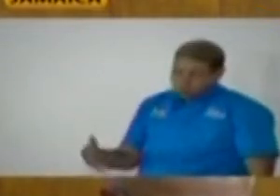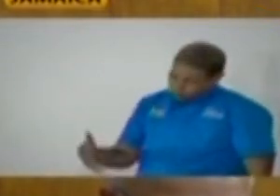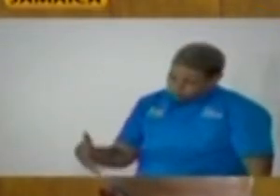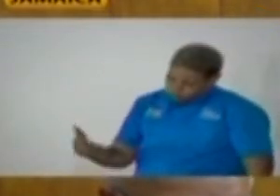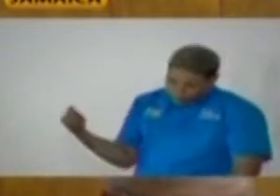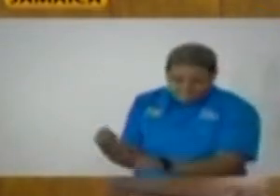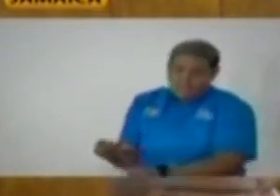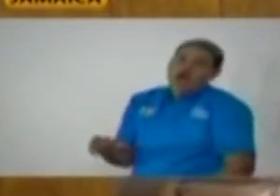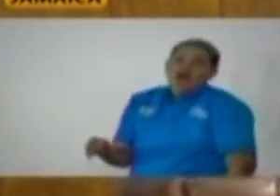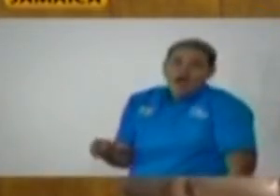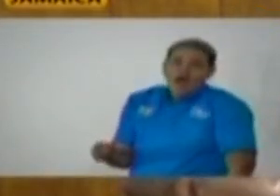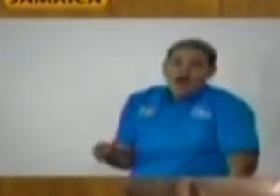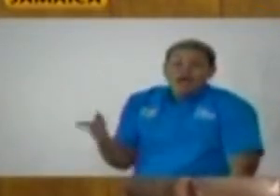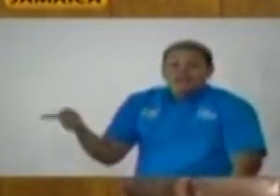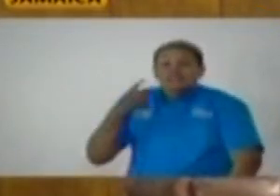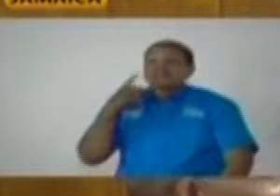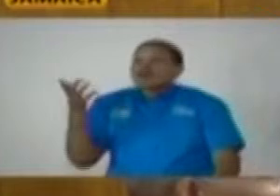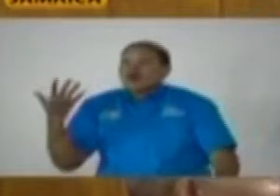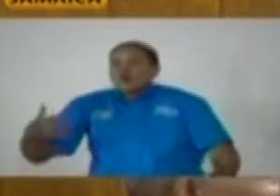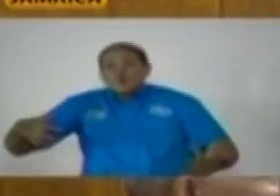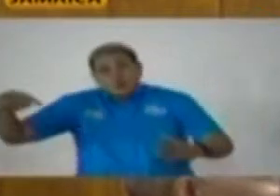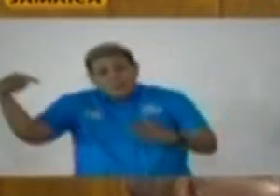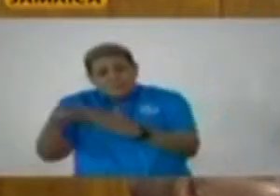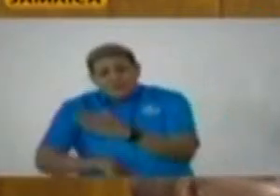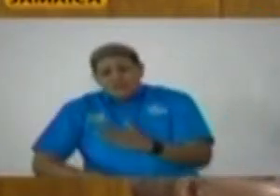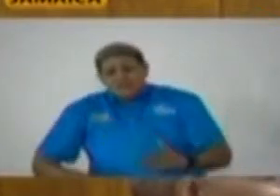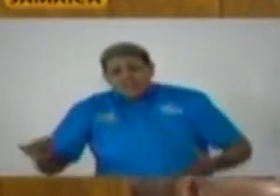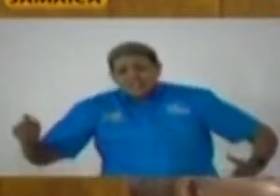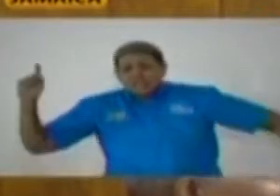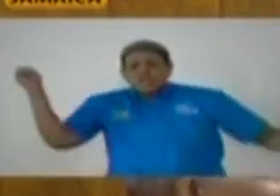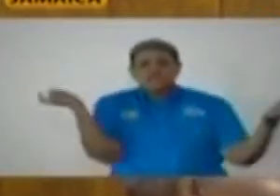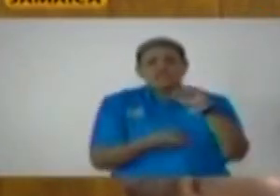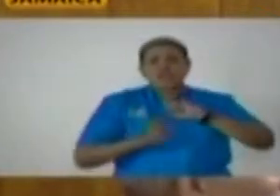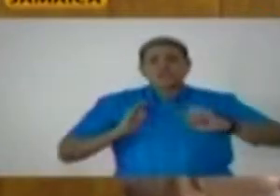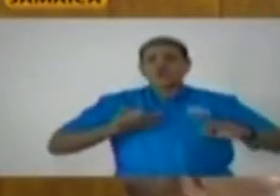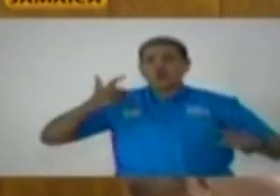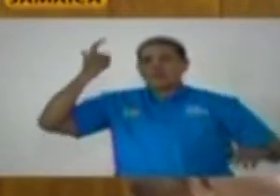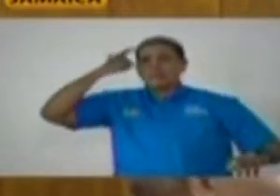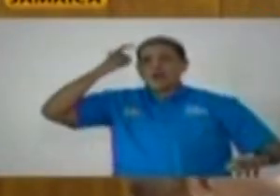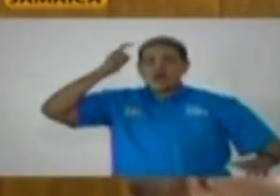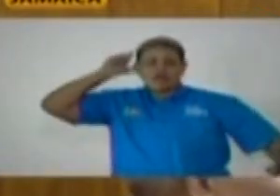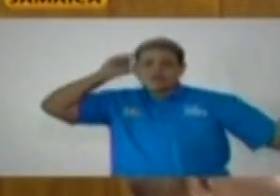lives. Profound to the point where it has probably changed our own lives.